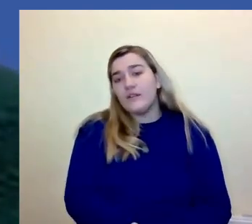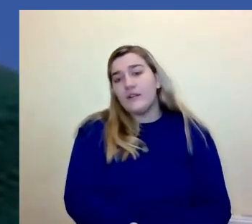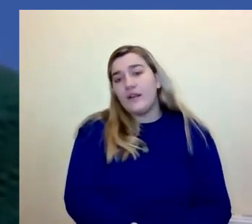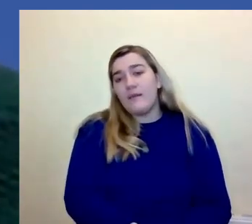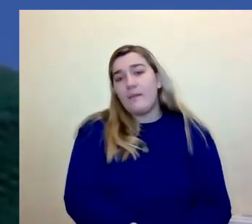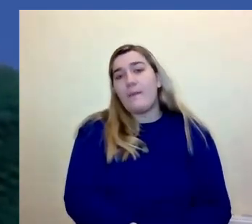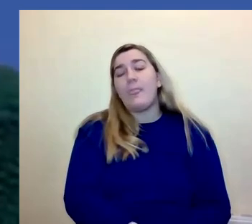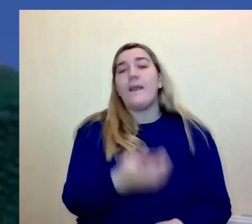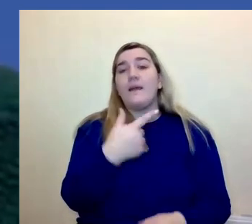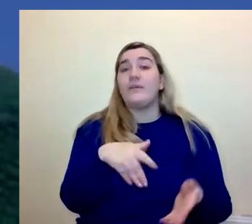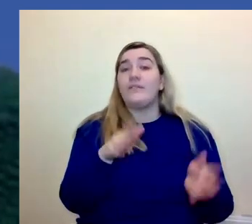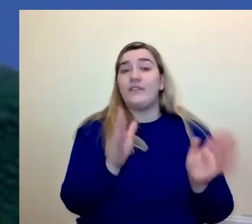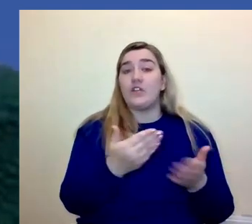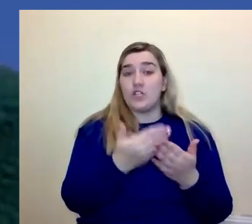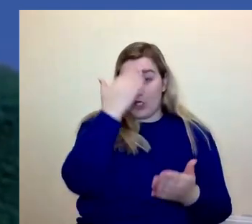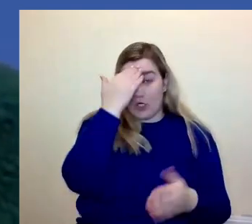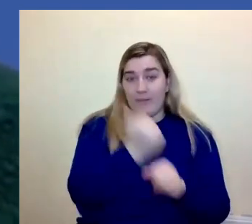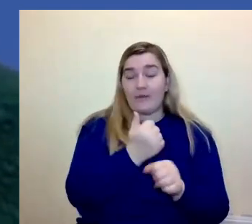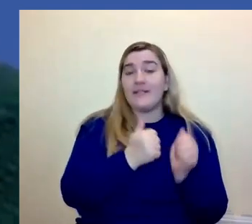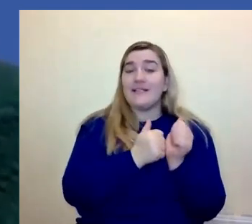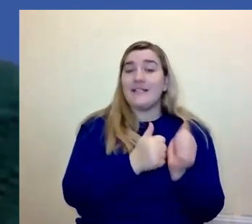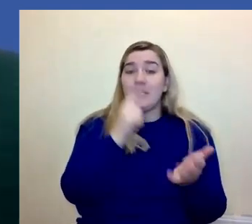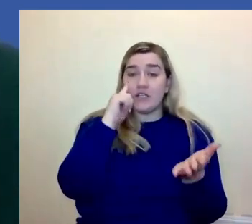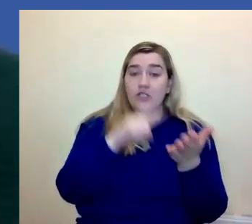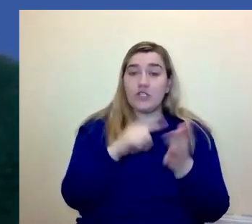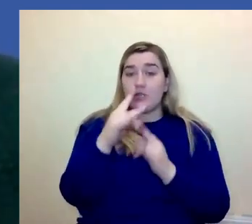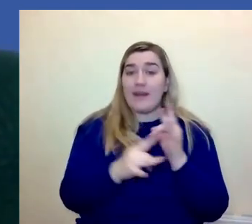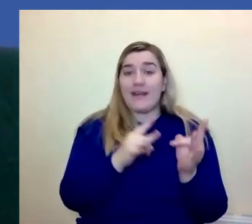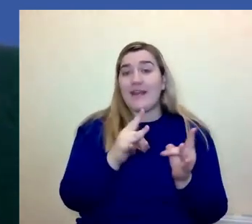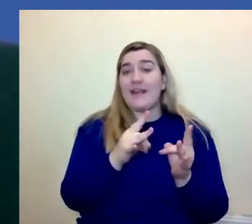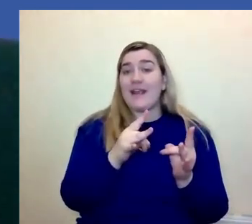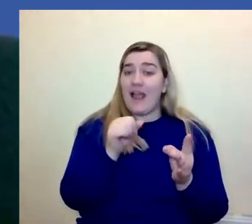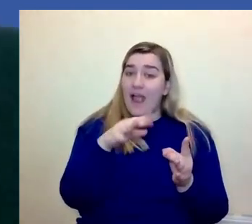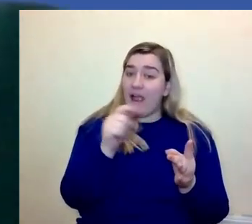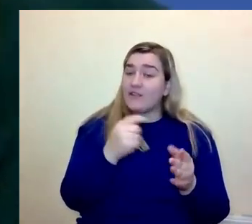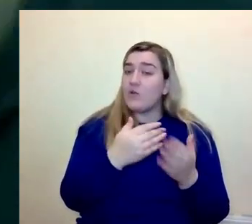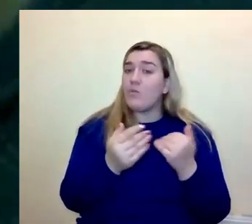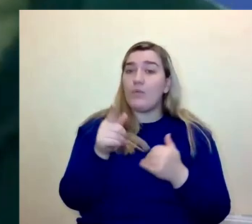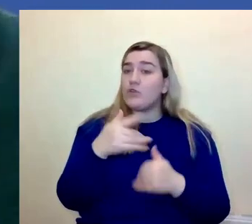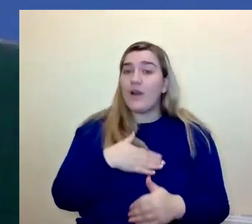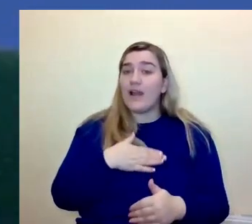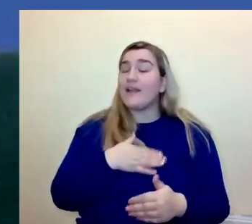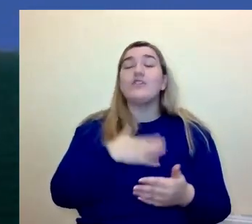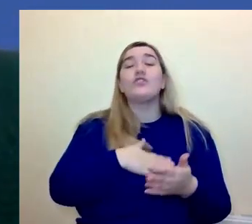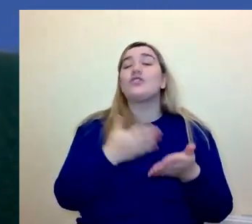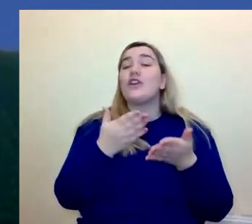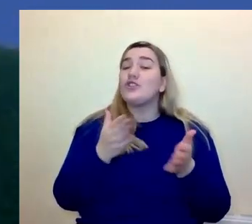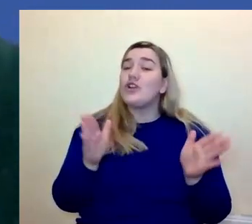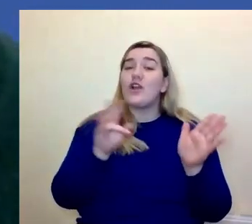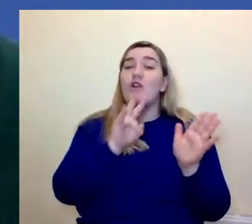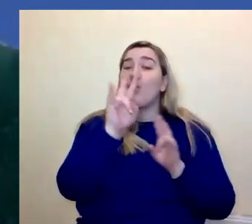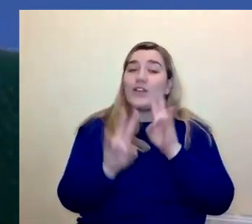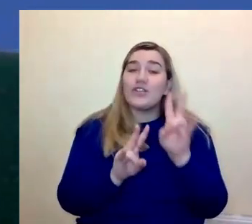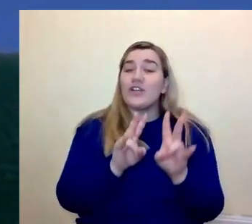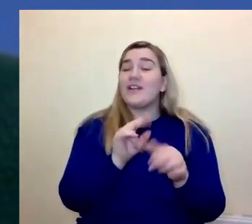Having learned about the Assisted Decision-Making Act, what would you like, this is a general question for Anthony,